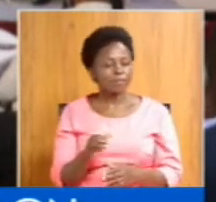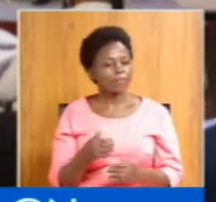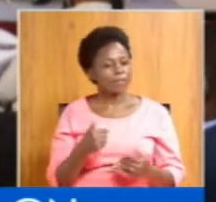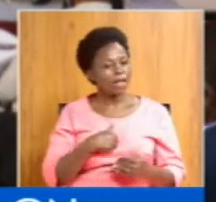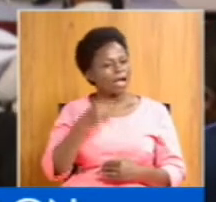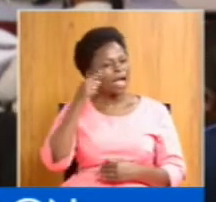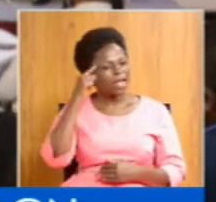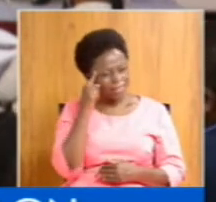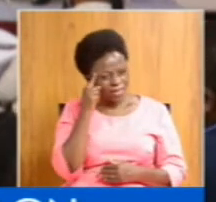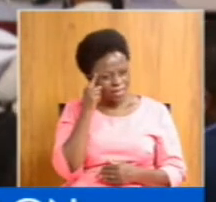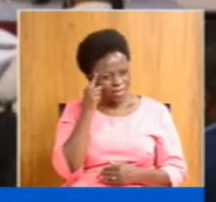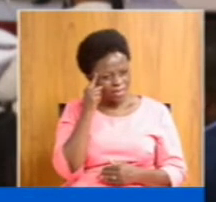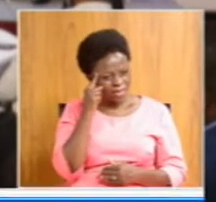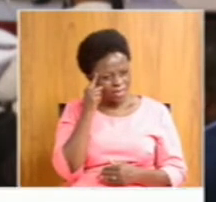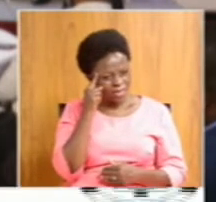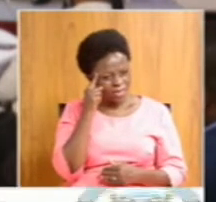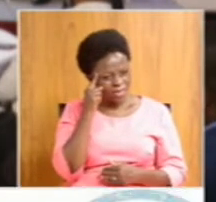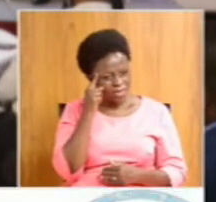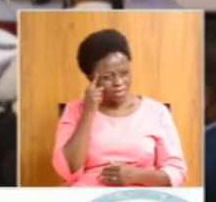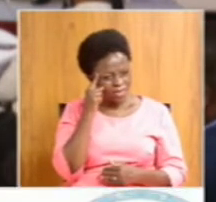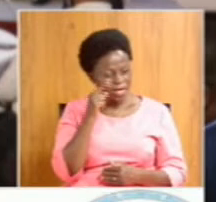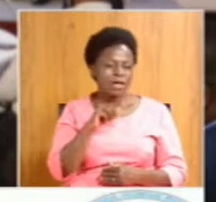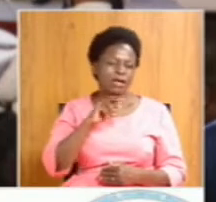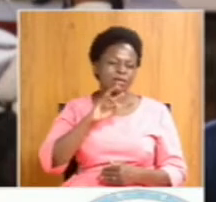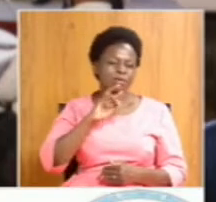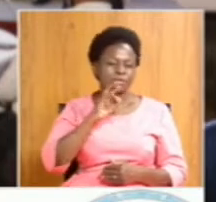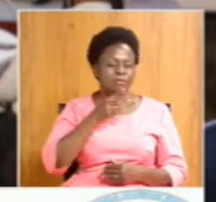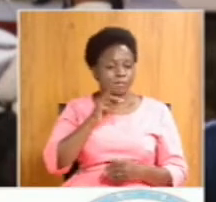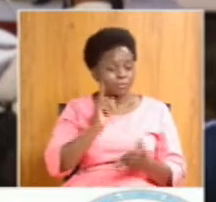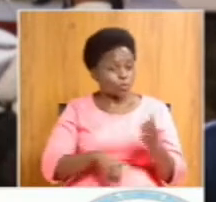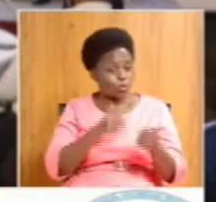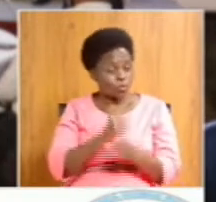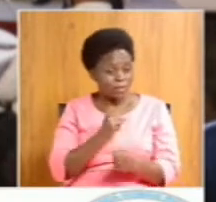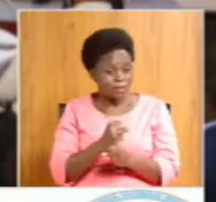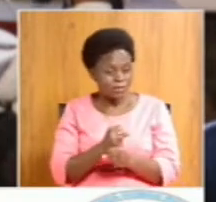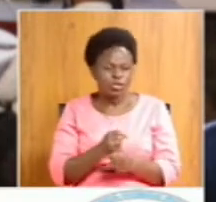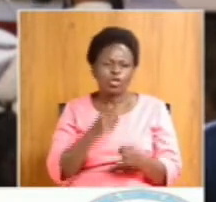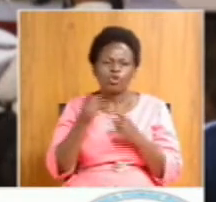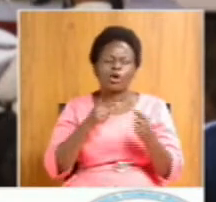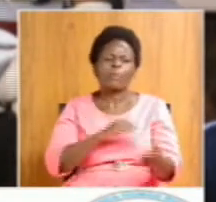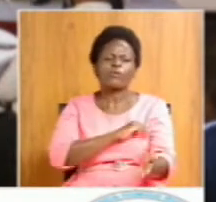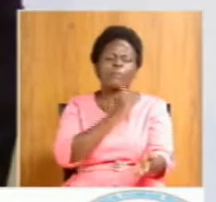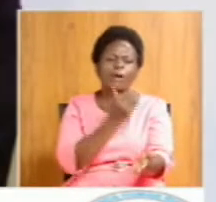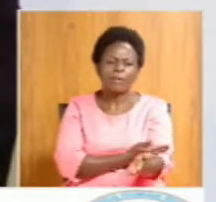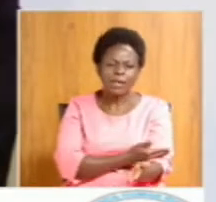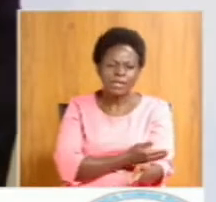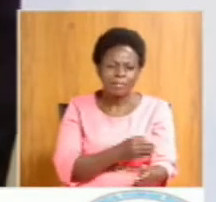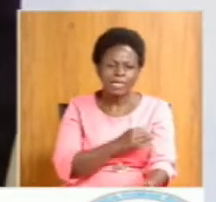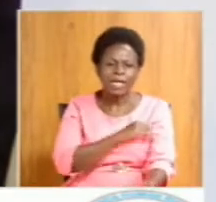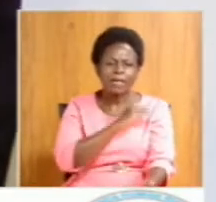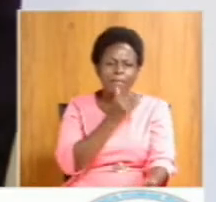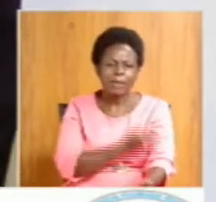I think I would just respond in legal to what we do. We'll talk about empowerment. But